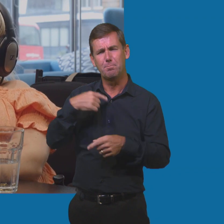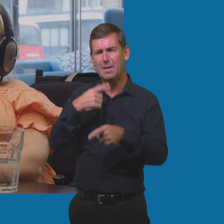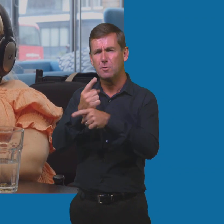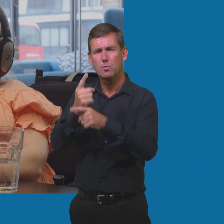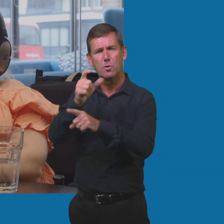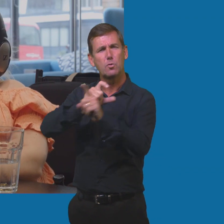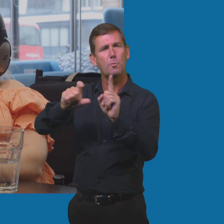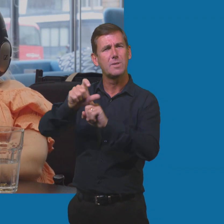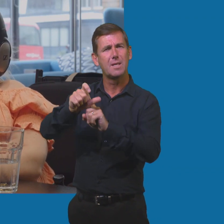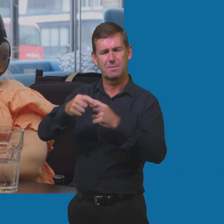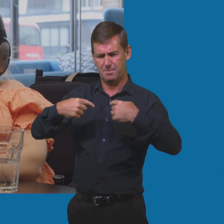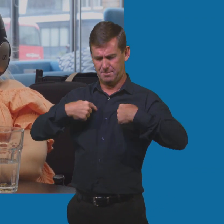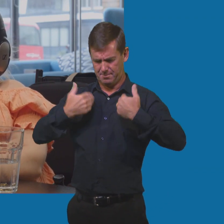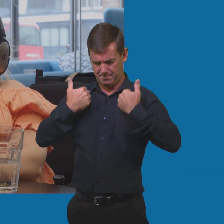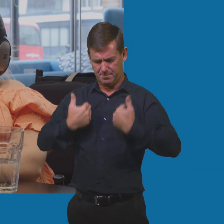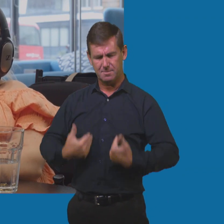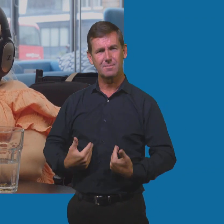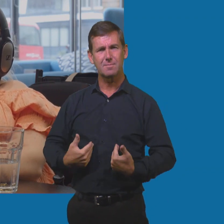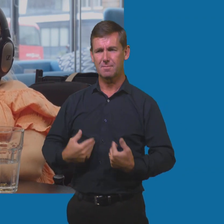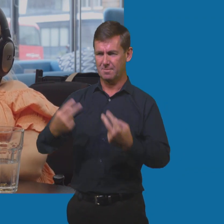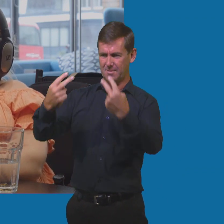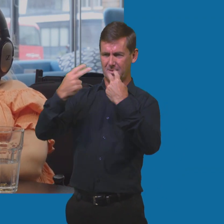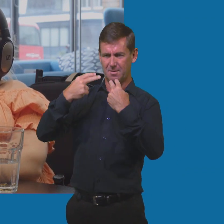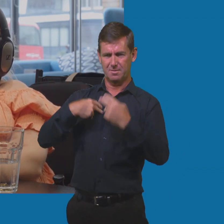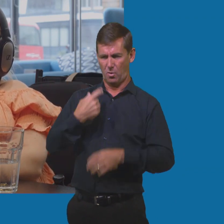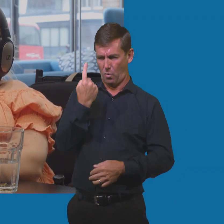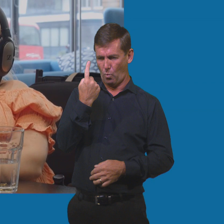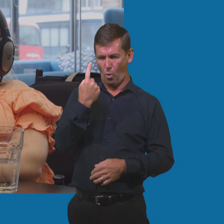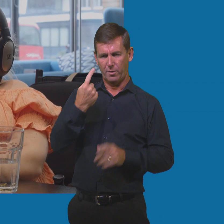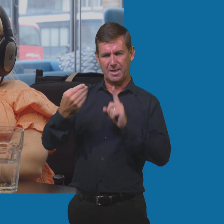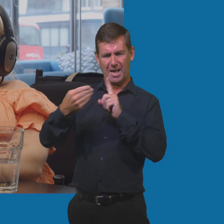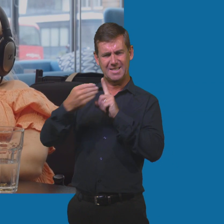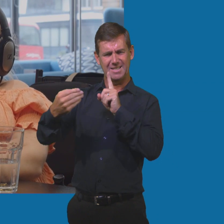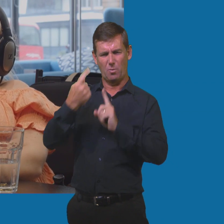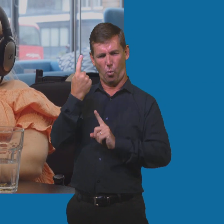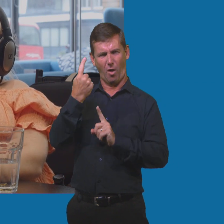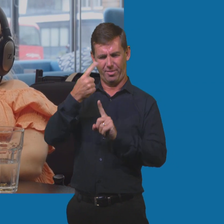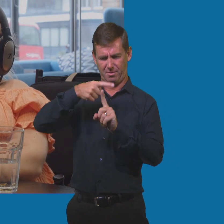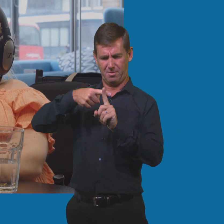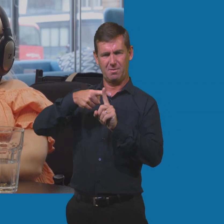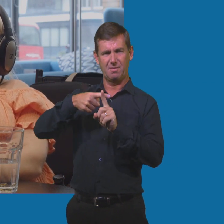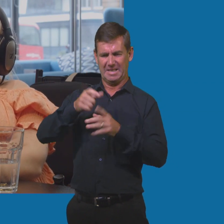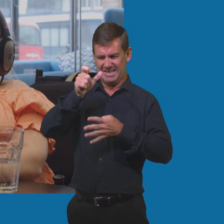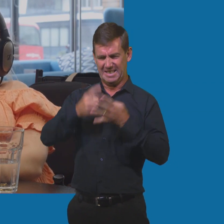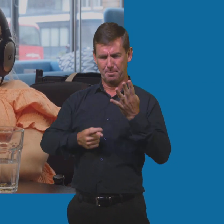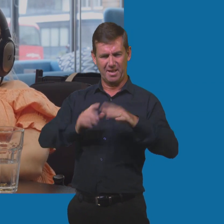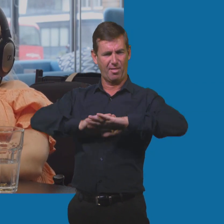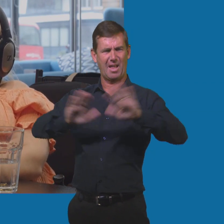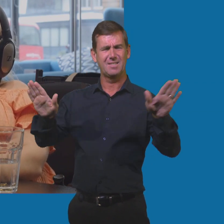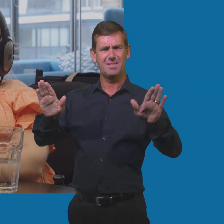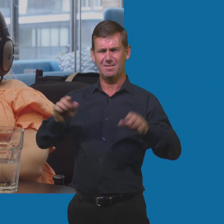that, we often see disabled people as one-dimensional and our disability identity is the